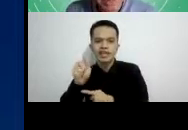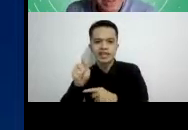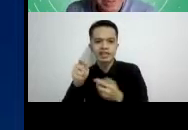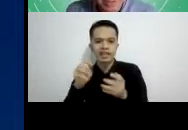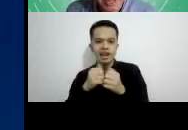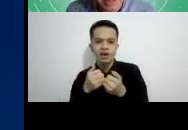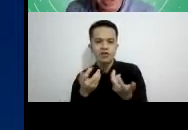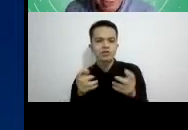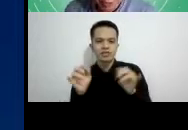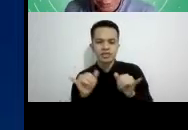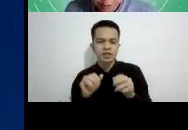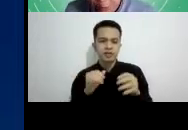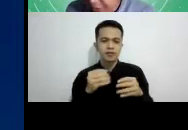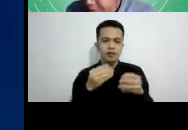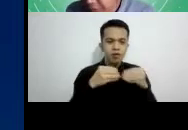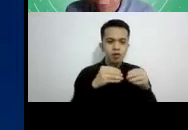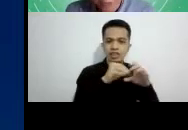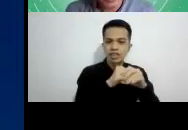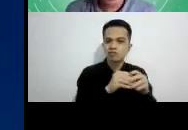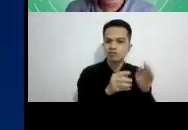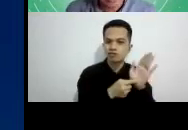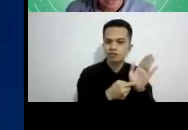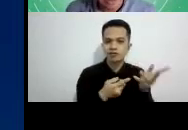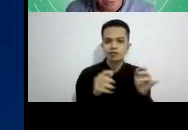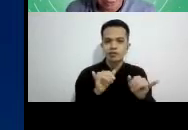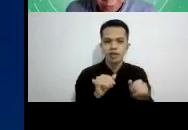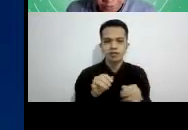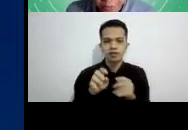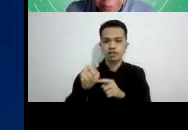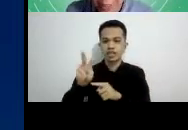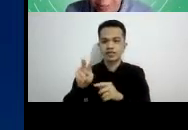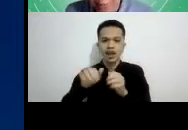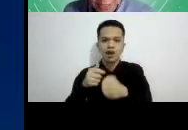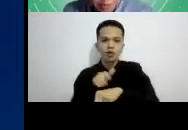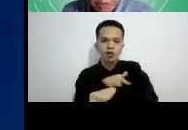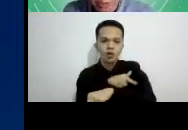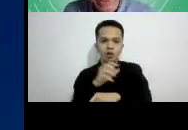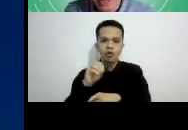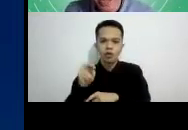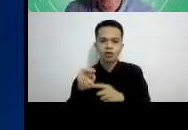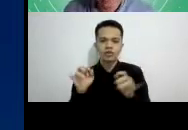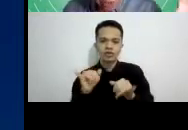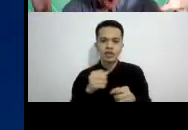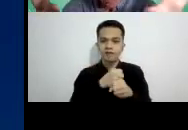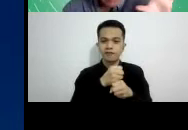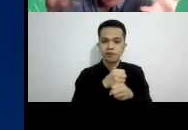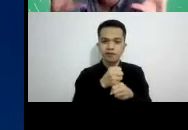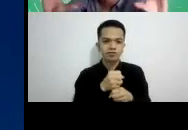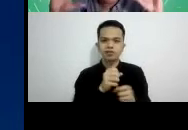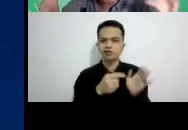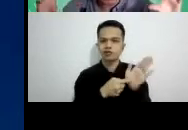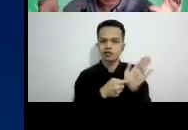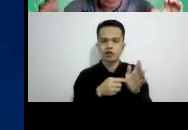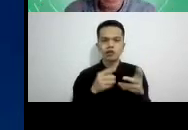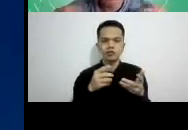food is left inside. Your computer will tell you how long it's been on. Your coffee maker will make you coffee at this time. All of these